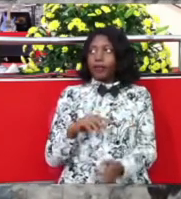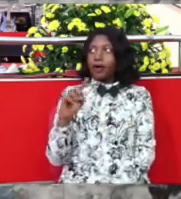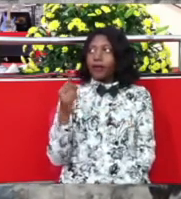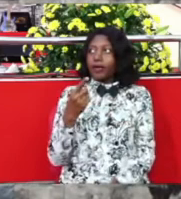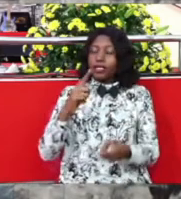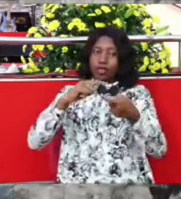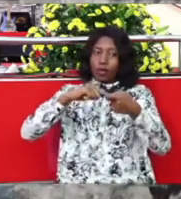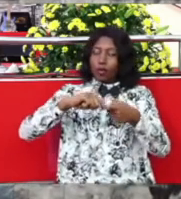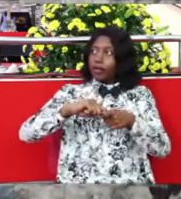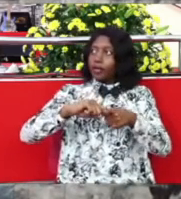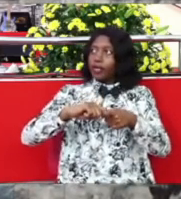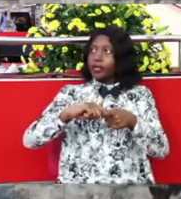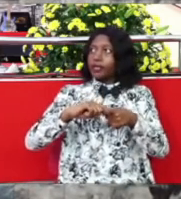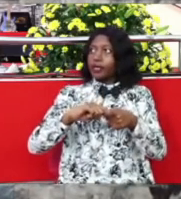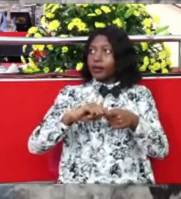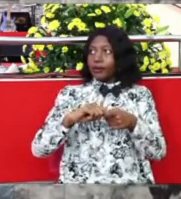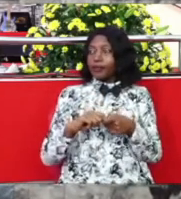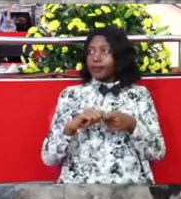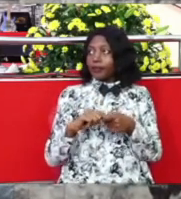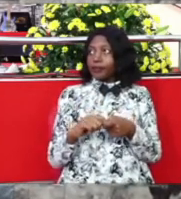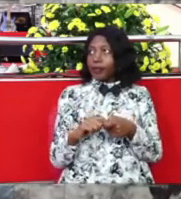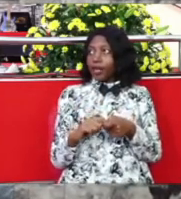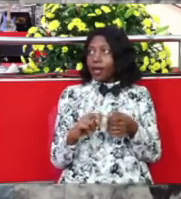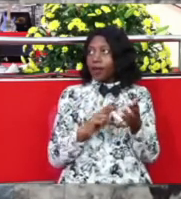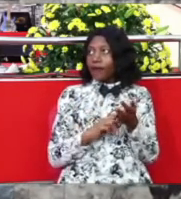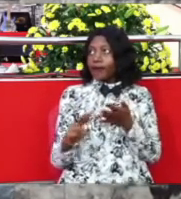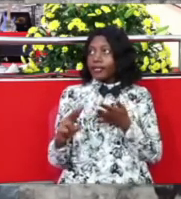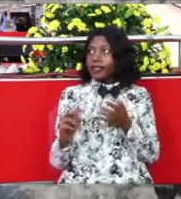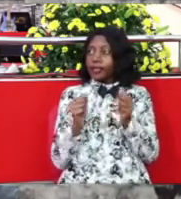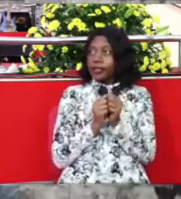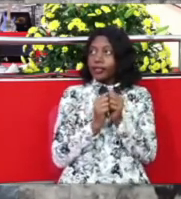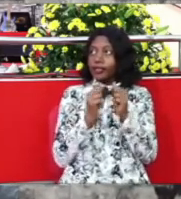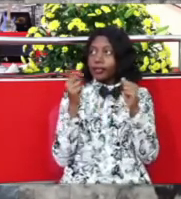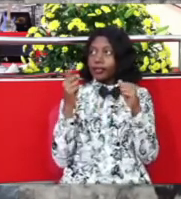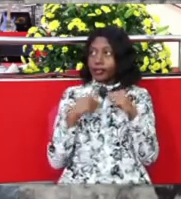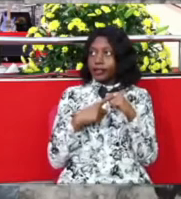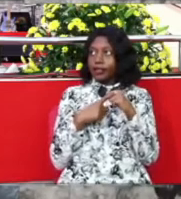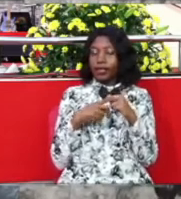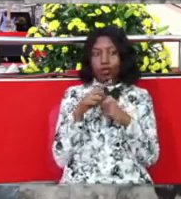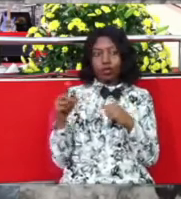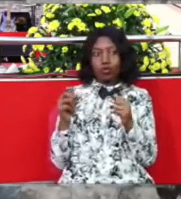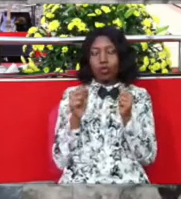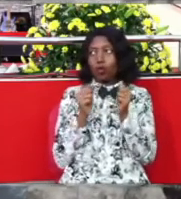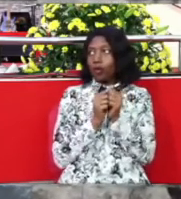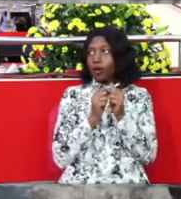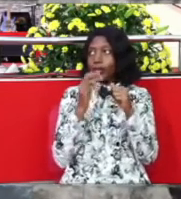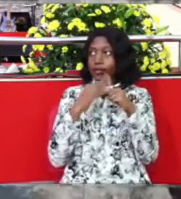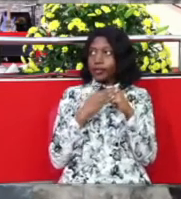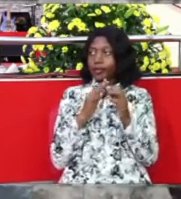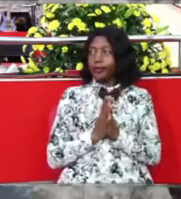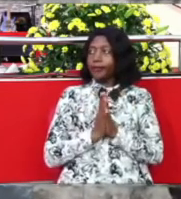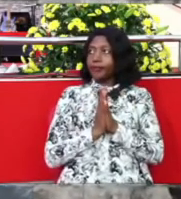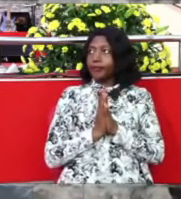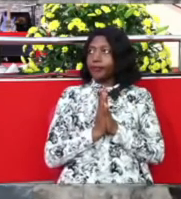wa Korintho 17, kwanza 3, 16 and 19. 17 na 19. Are you there? Kwa pale